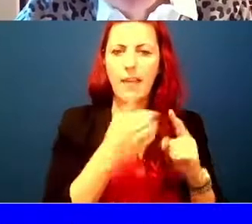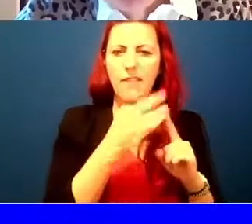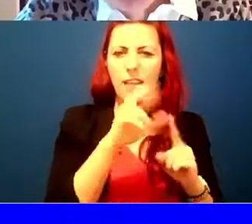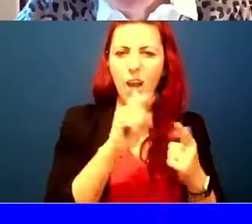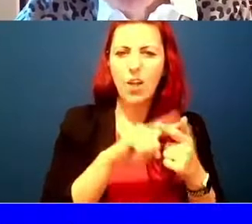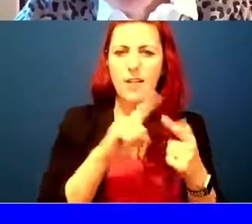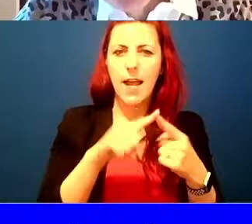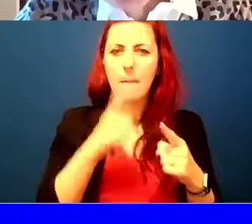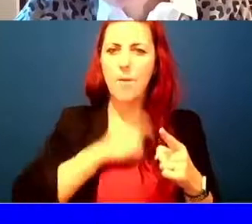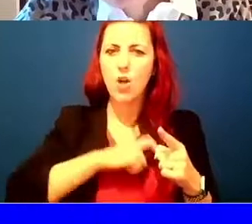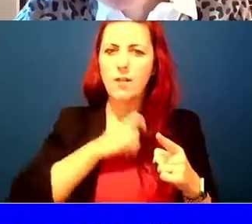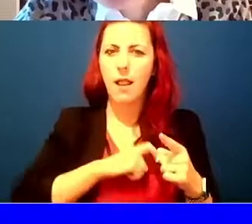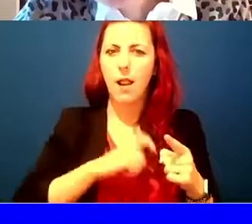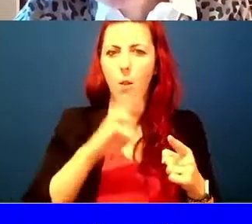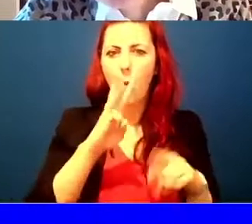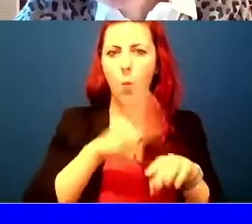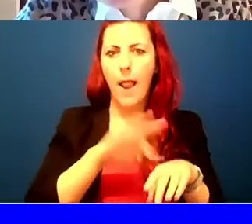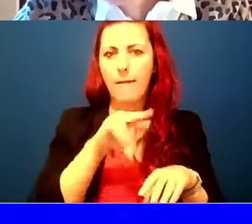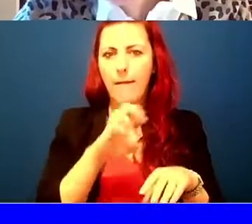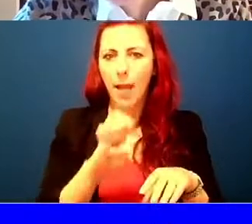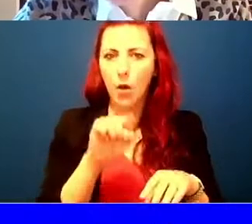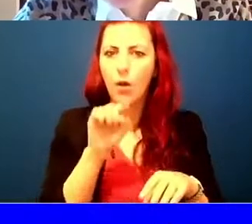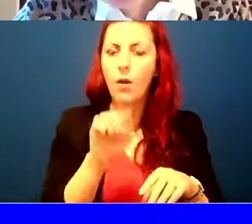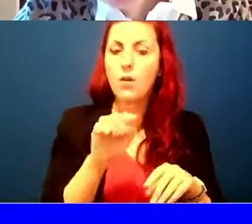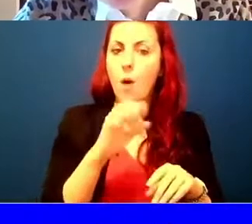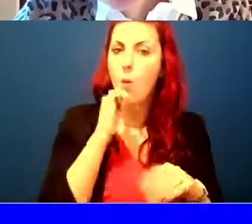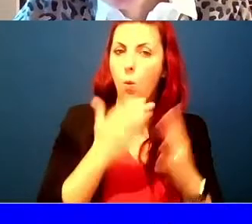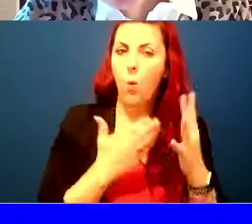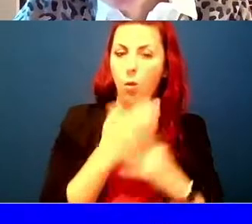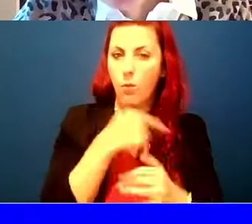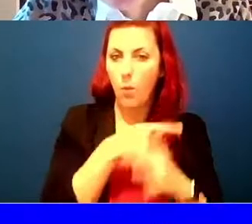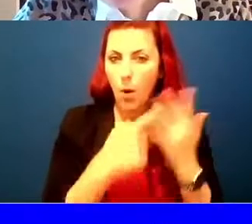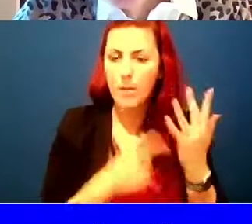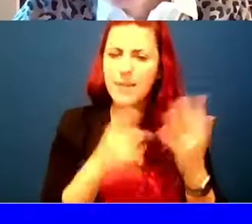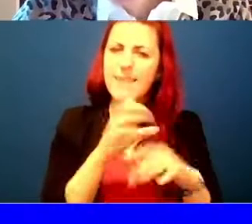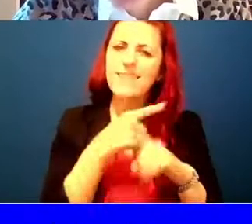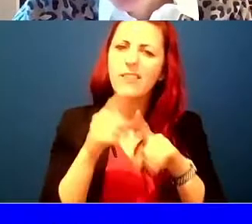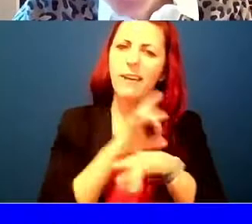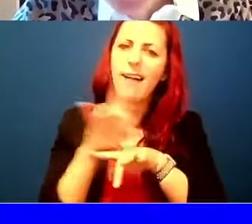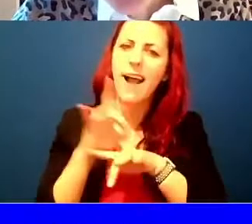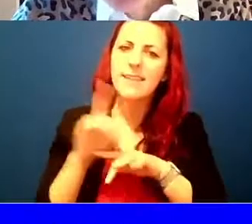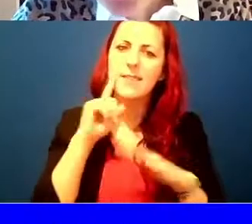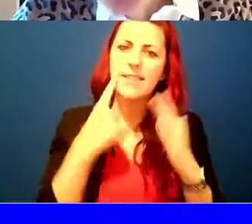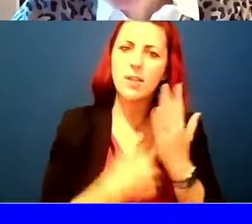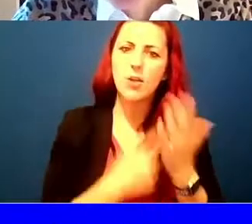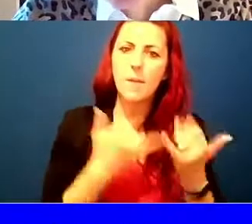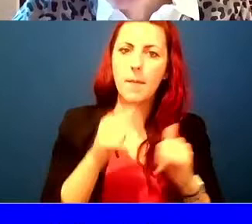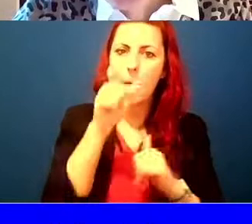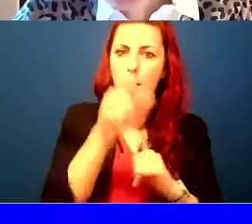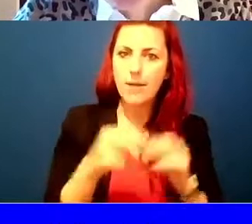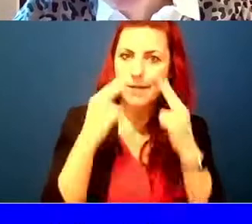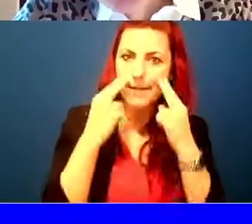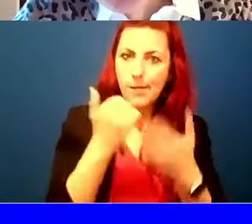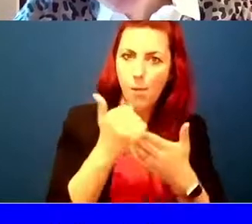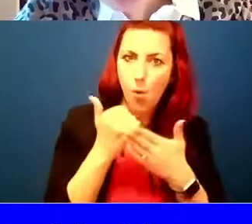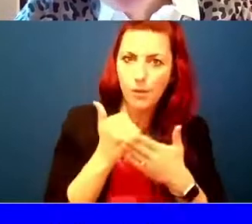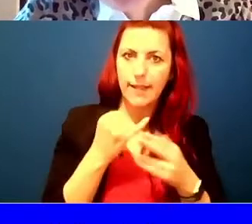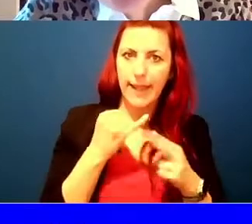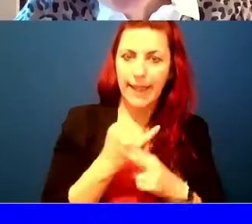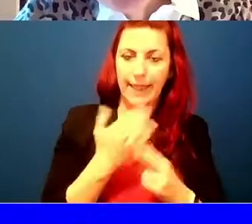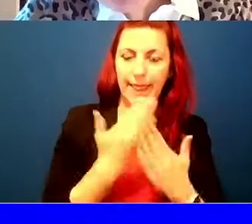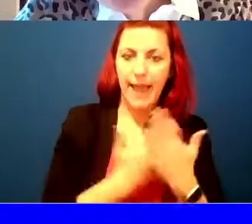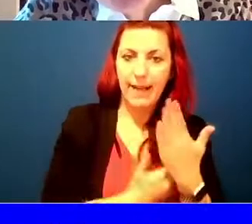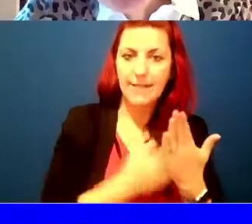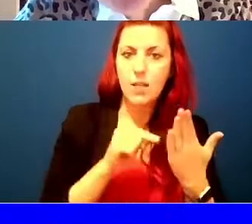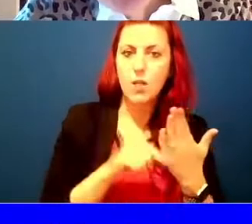won't go through all of these. These are the sorts of decisions with which a person might obtain support under the Act. And if we